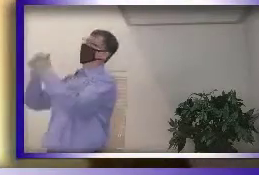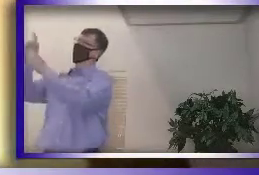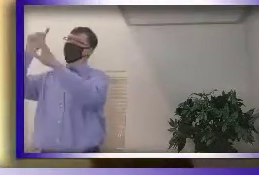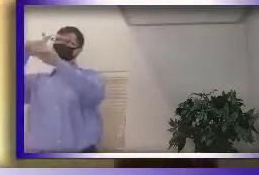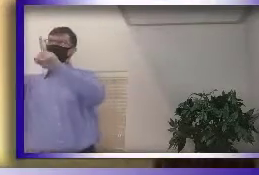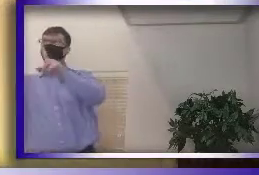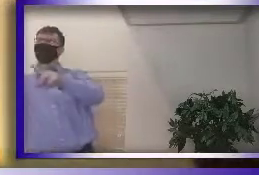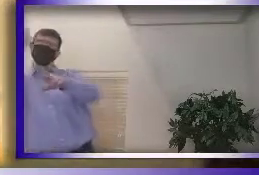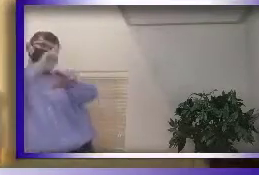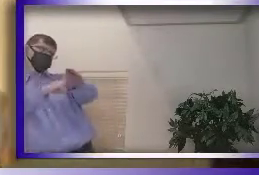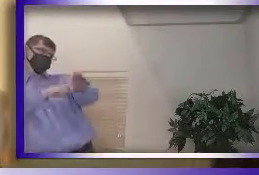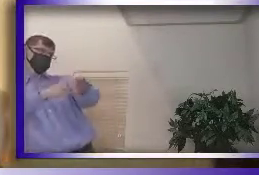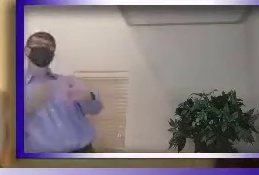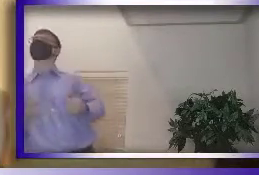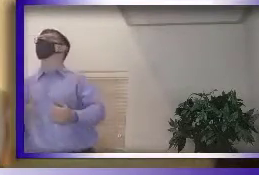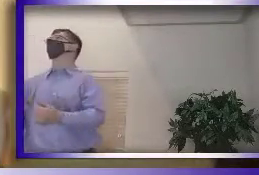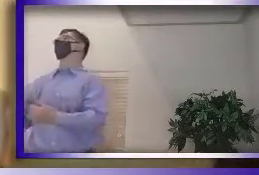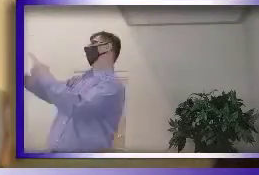long to say.